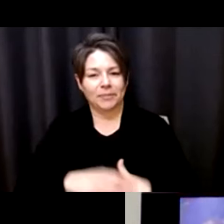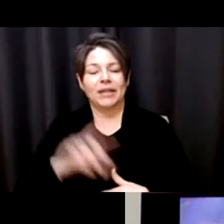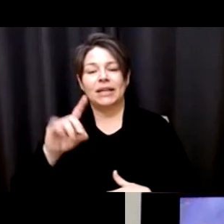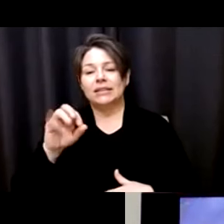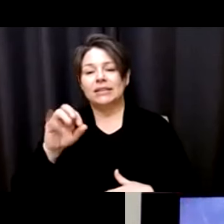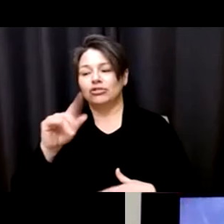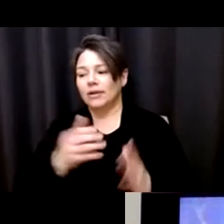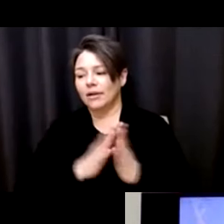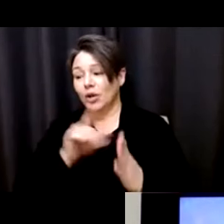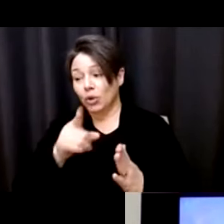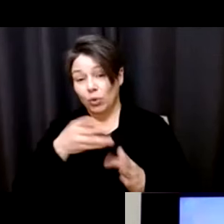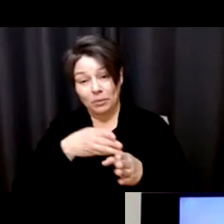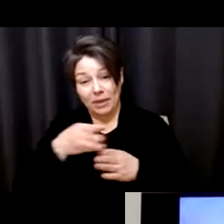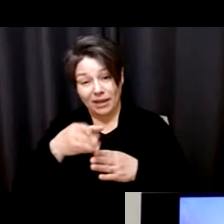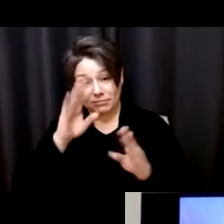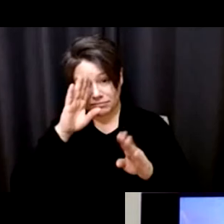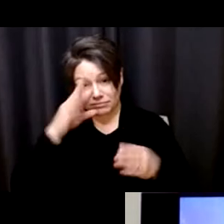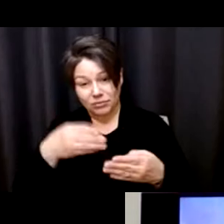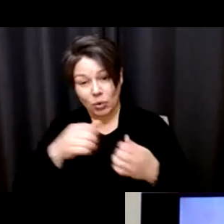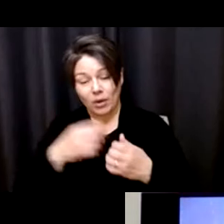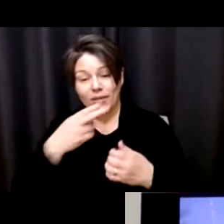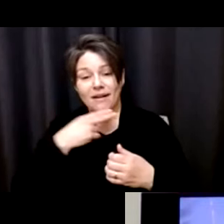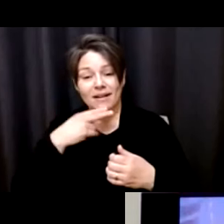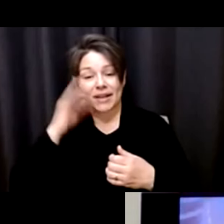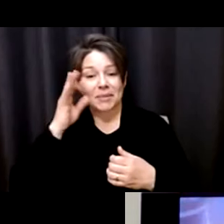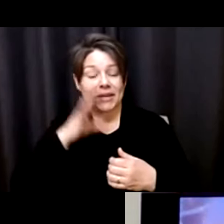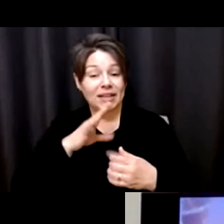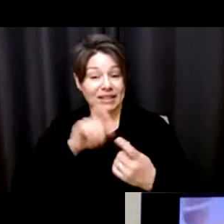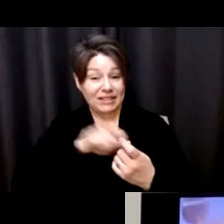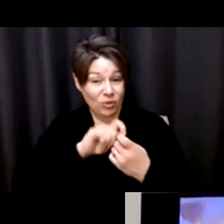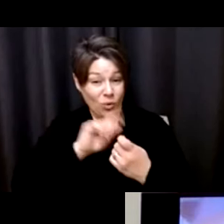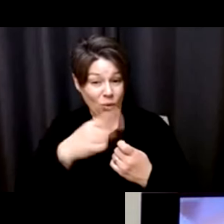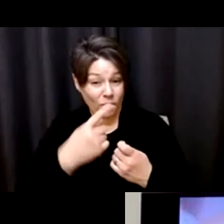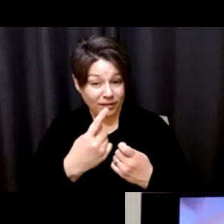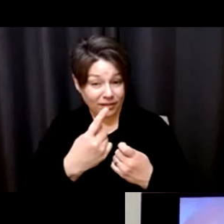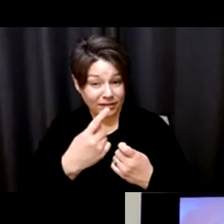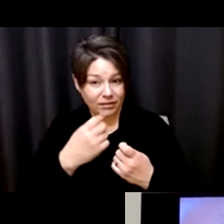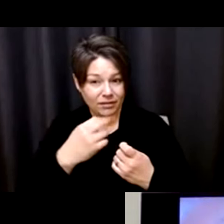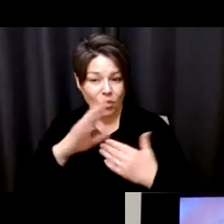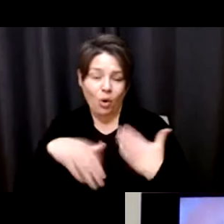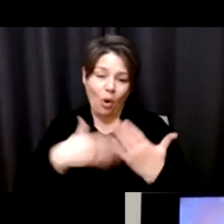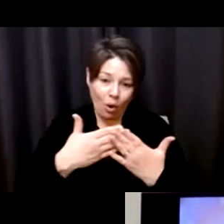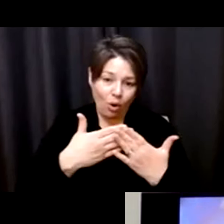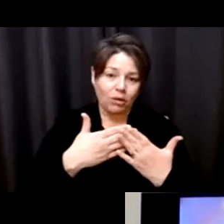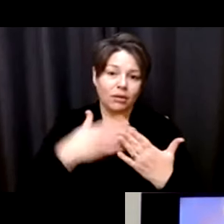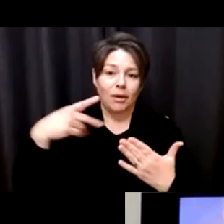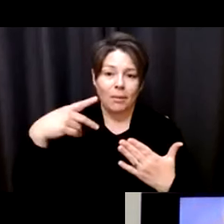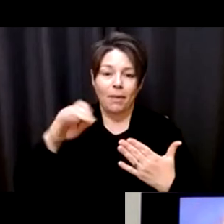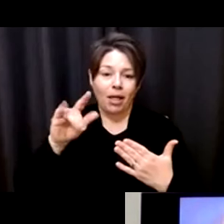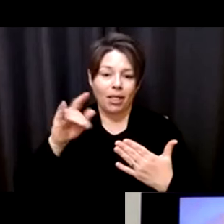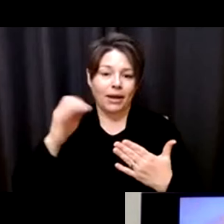asked, are you mainly focused on honeybees in particular, or I suppose all pollinator